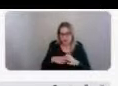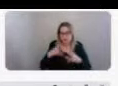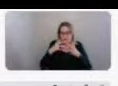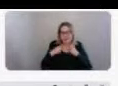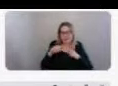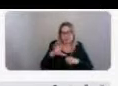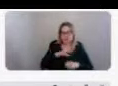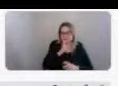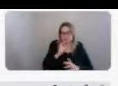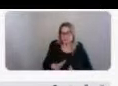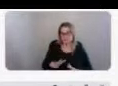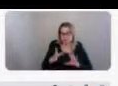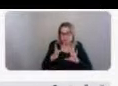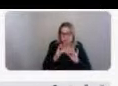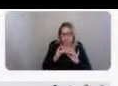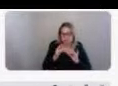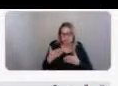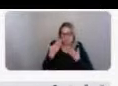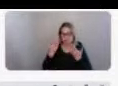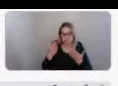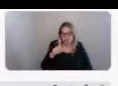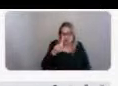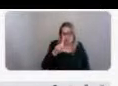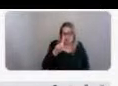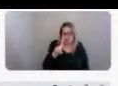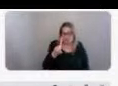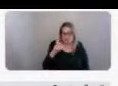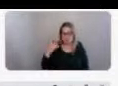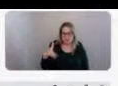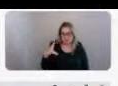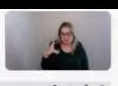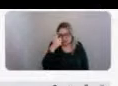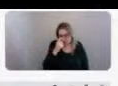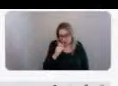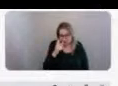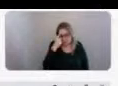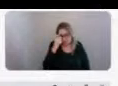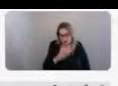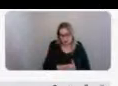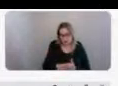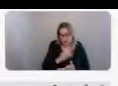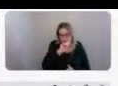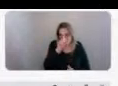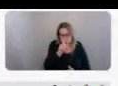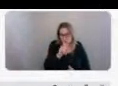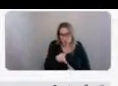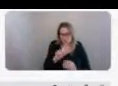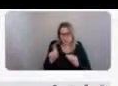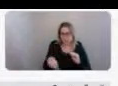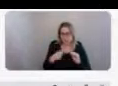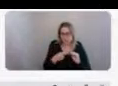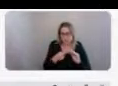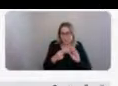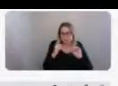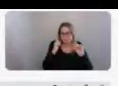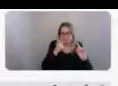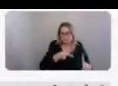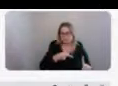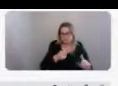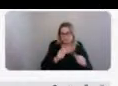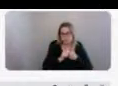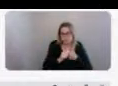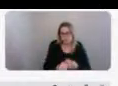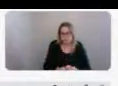i'd like to comment on the proposed map of ld17 because i believe it raises questions about its compliances compliance with the